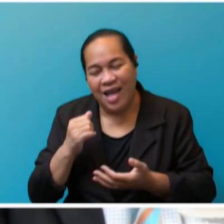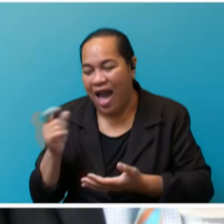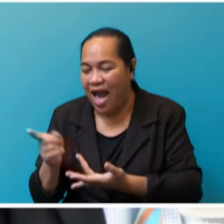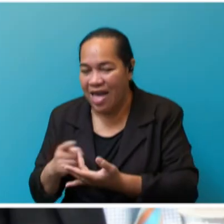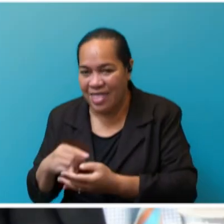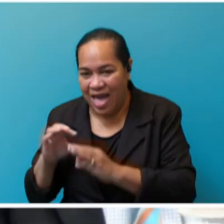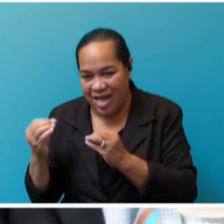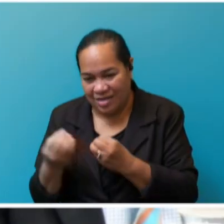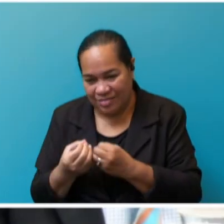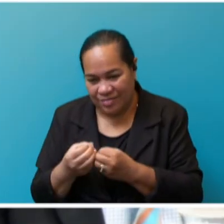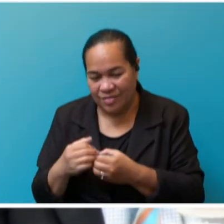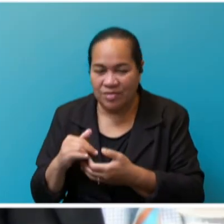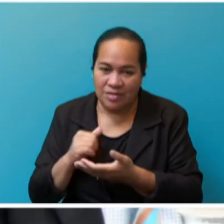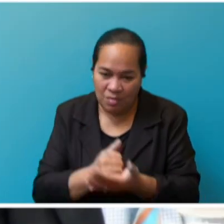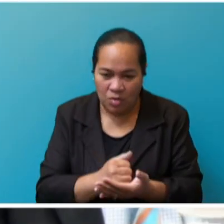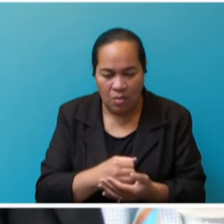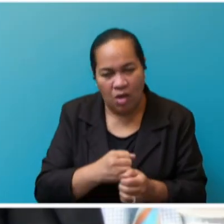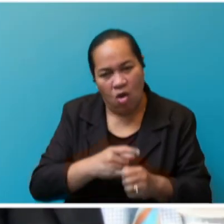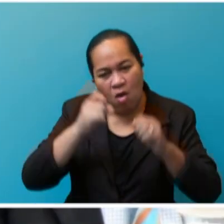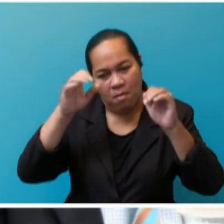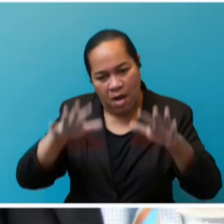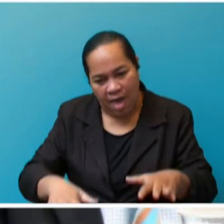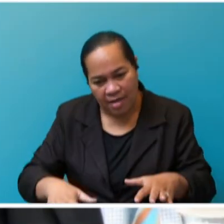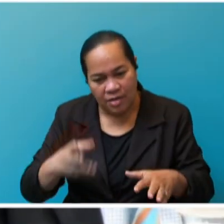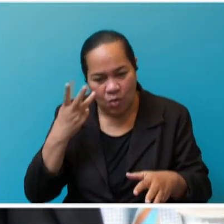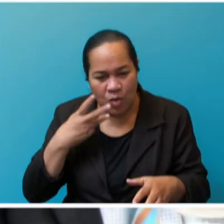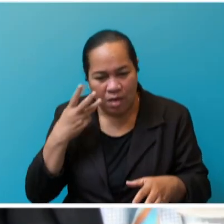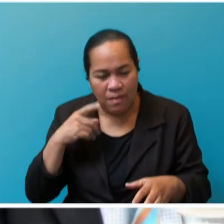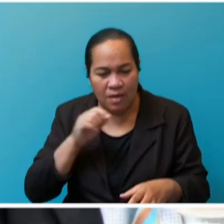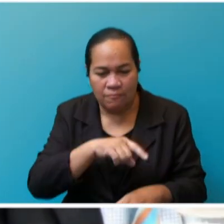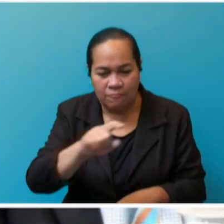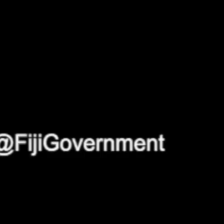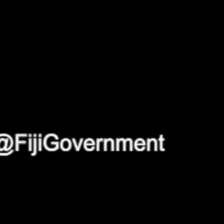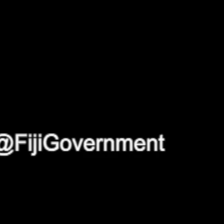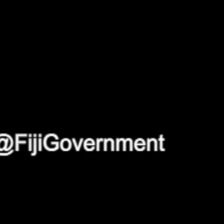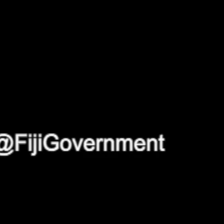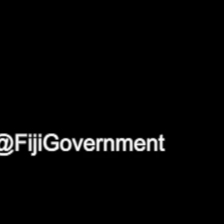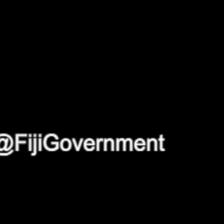May God bless our women living in rural areas across Fiji. Thank you, Mr. Speaker.